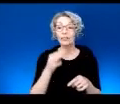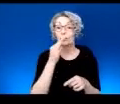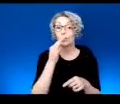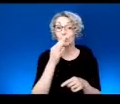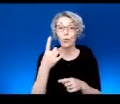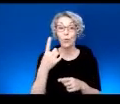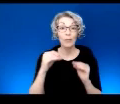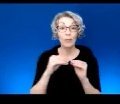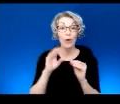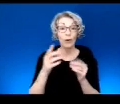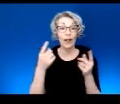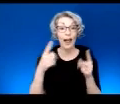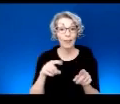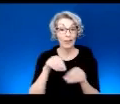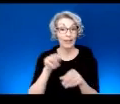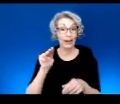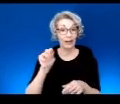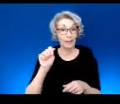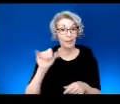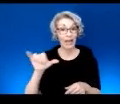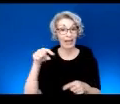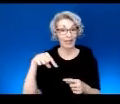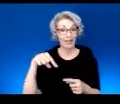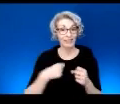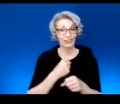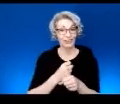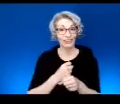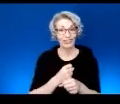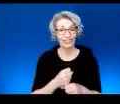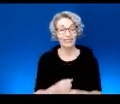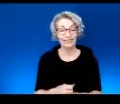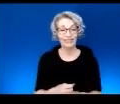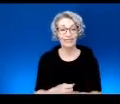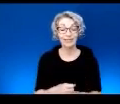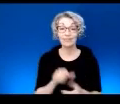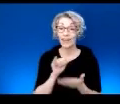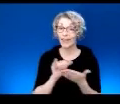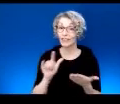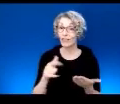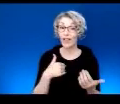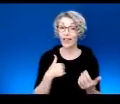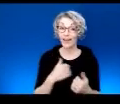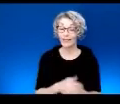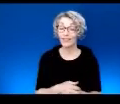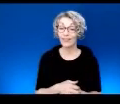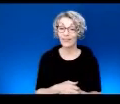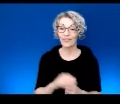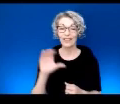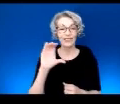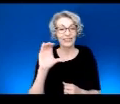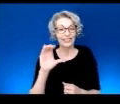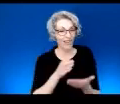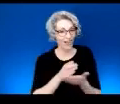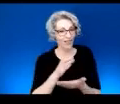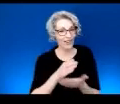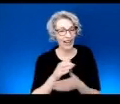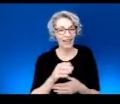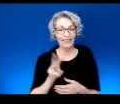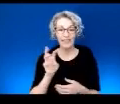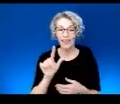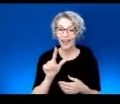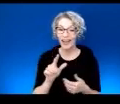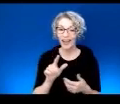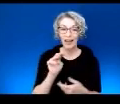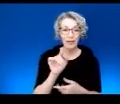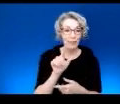in May of this year. That's all I have. All right. Well, Melanie, Peggy,